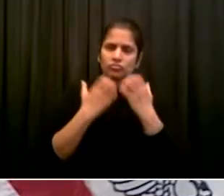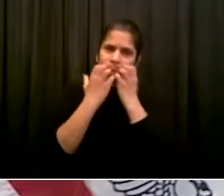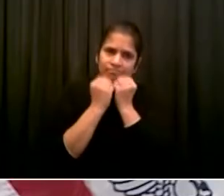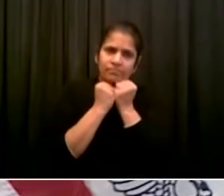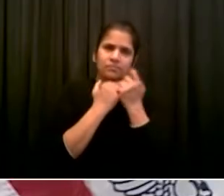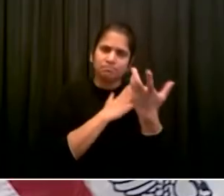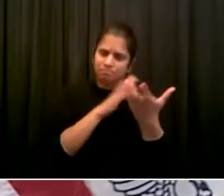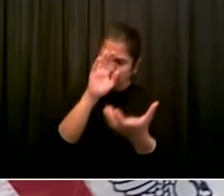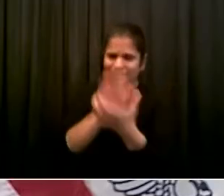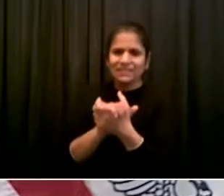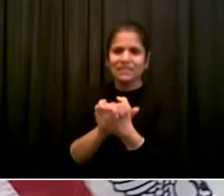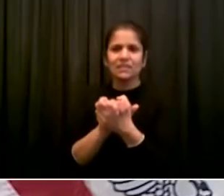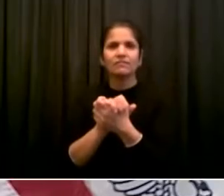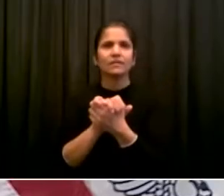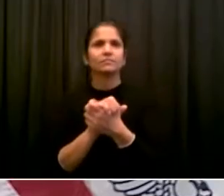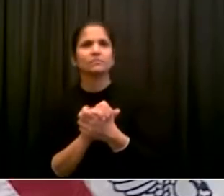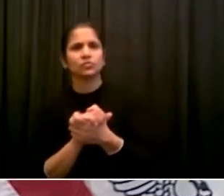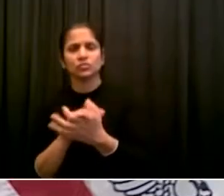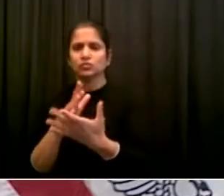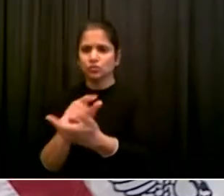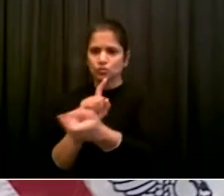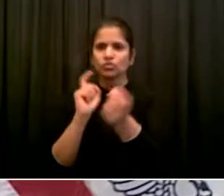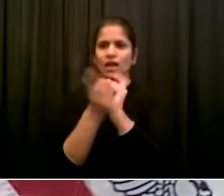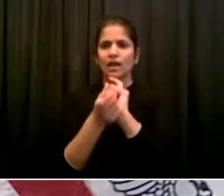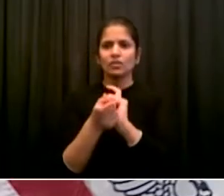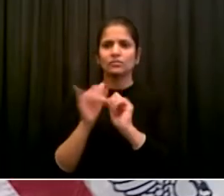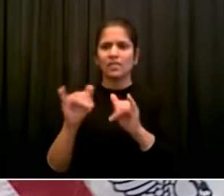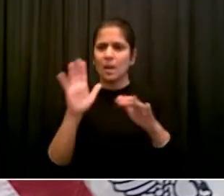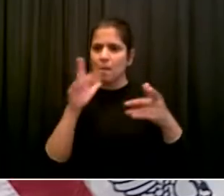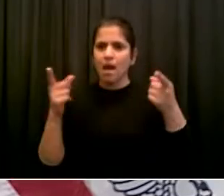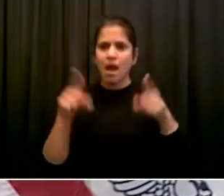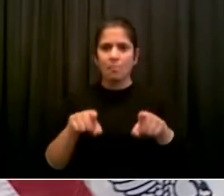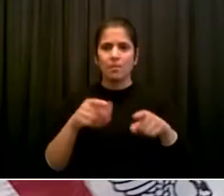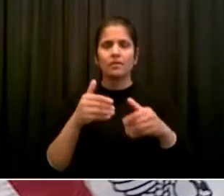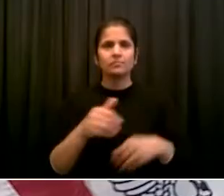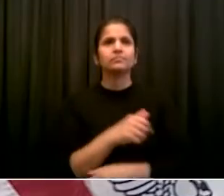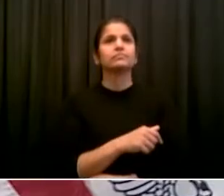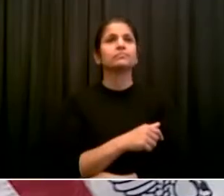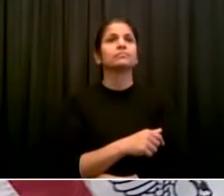make it happen. Wes, we welcome your comments on this report.